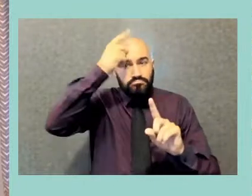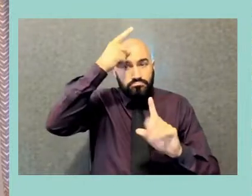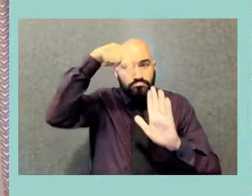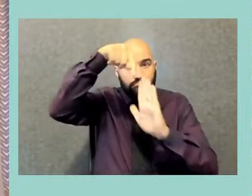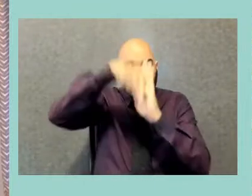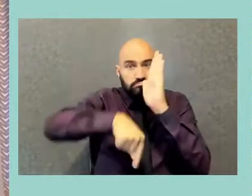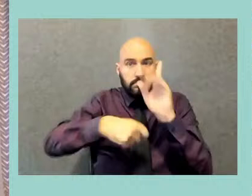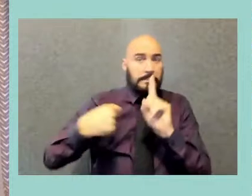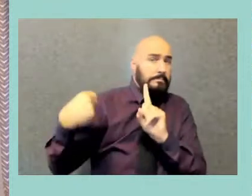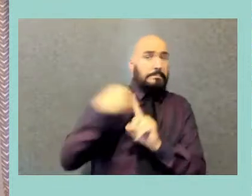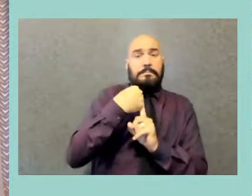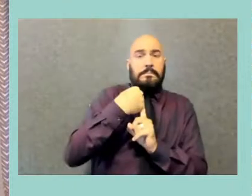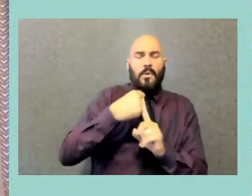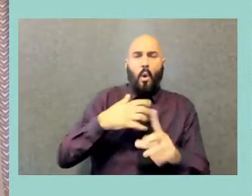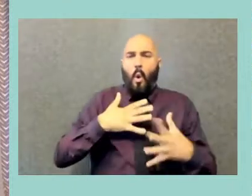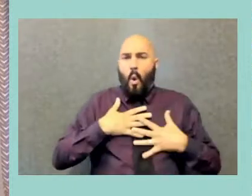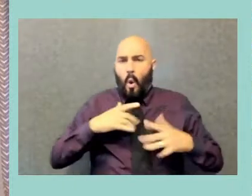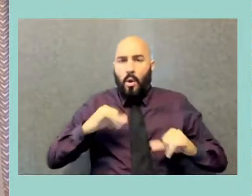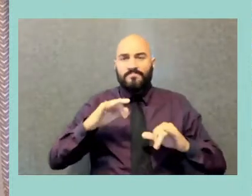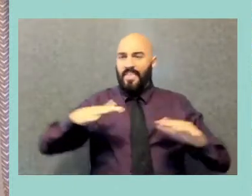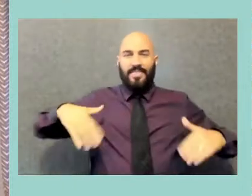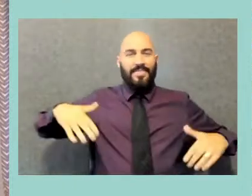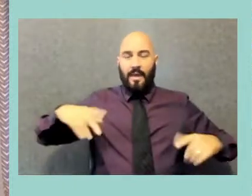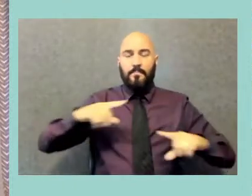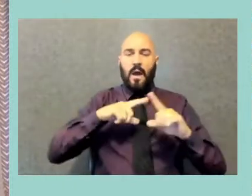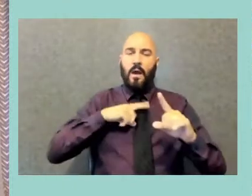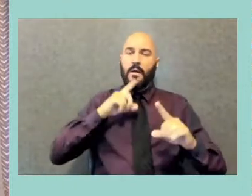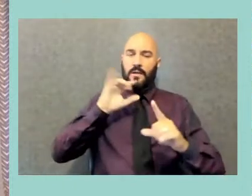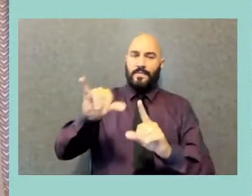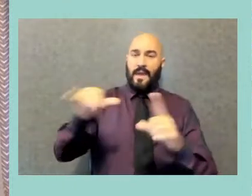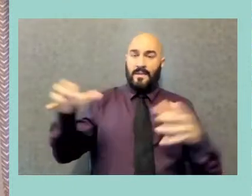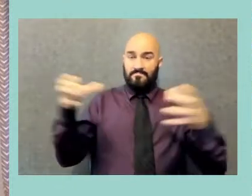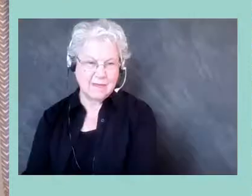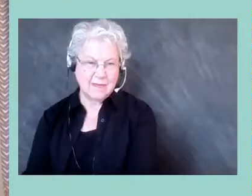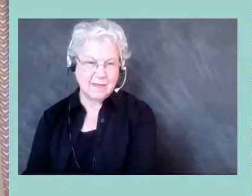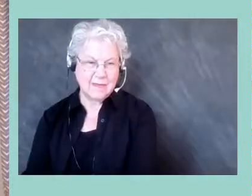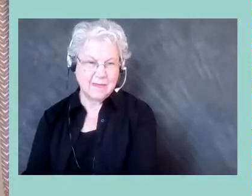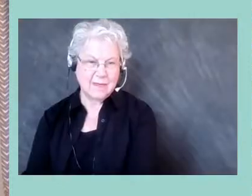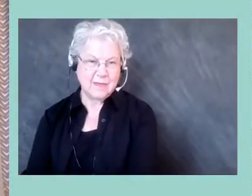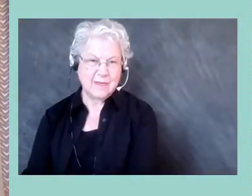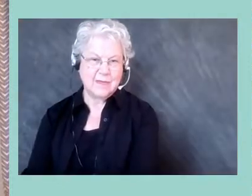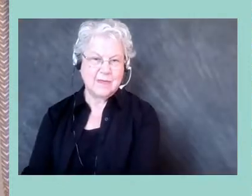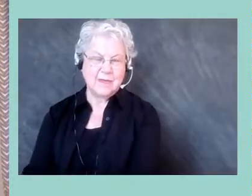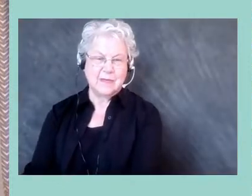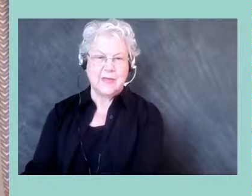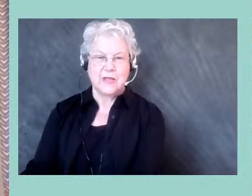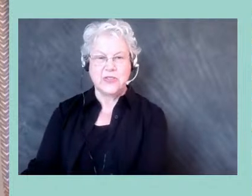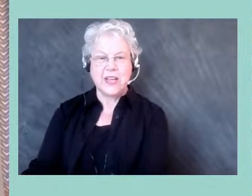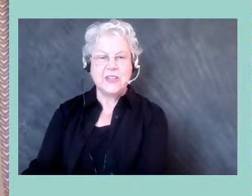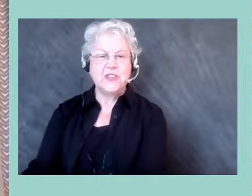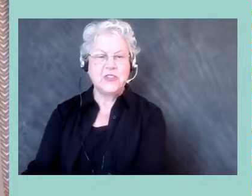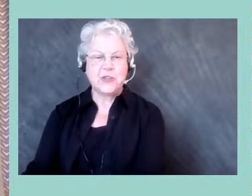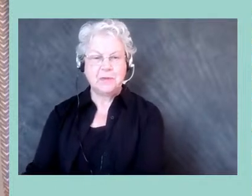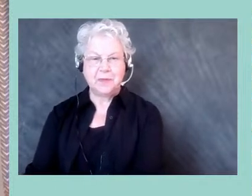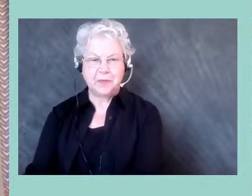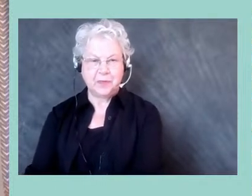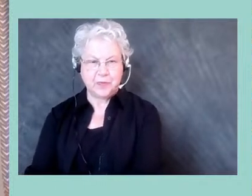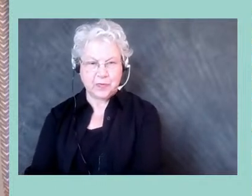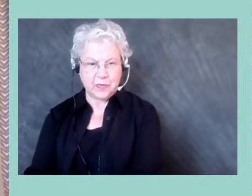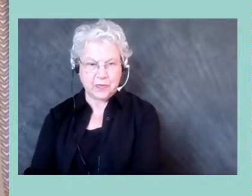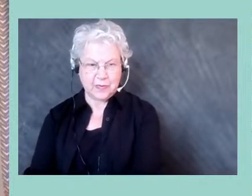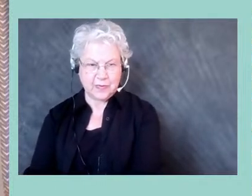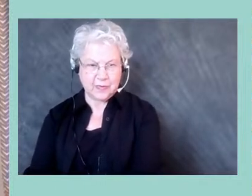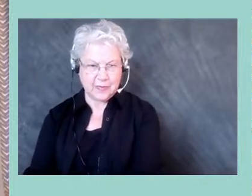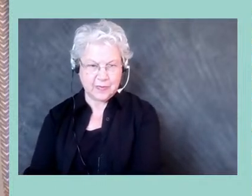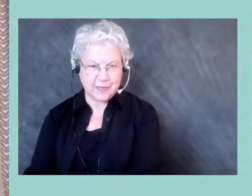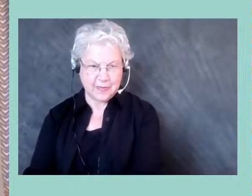that I personally felt most connected and engaged in my faith when I served in this capacity.